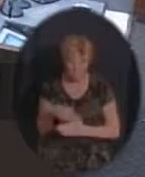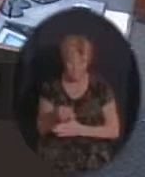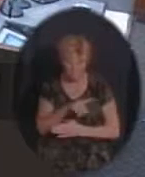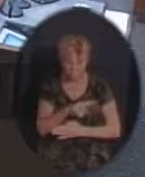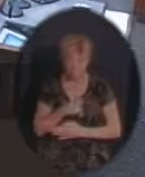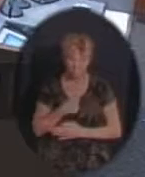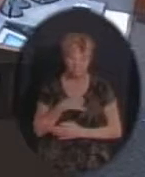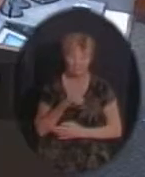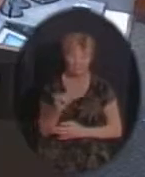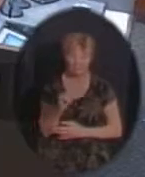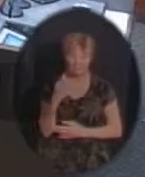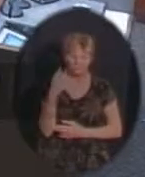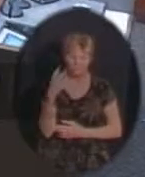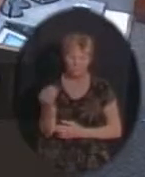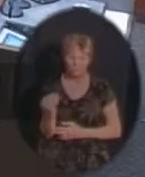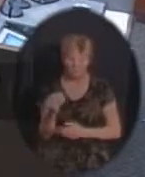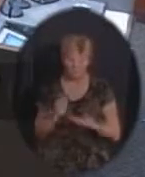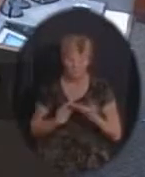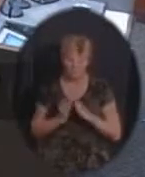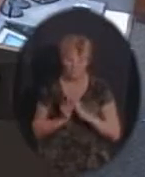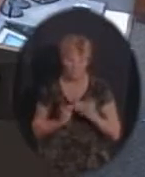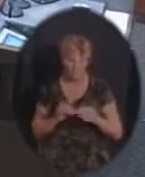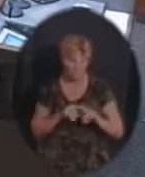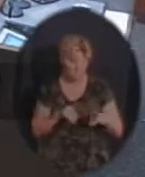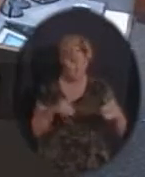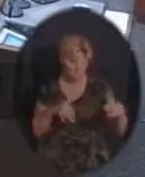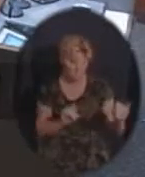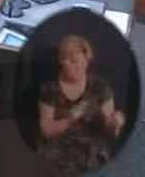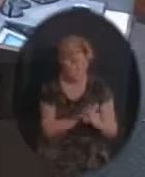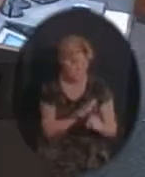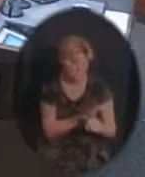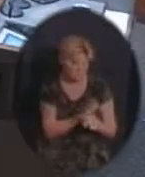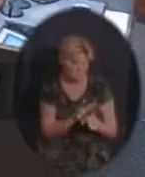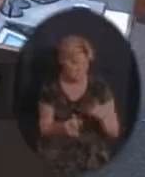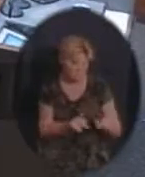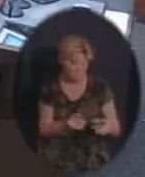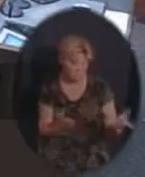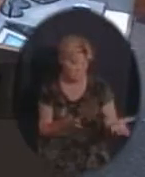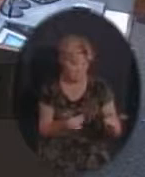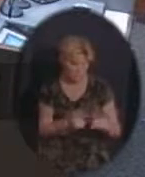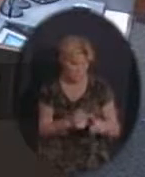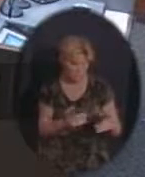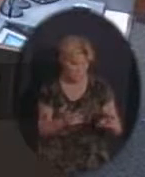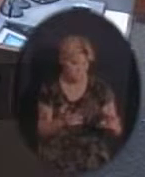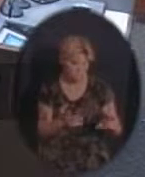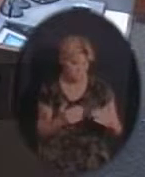5, we have a quorum. Everybody else can be there, if you want to go forward with that. What,